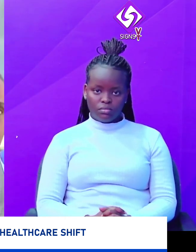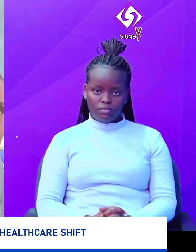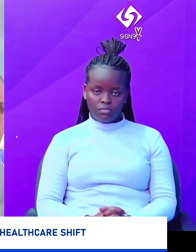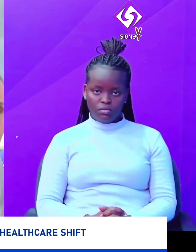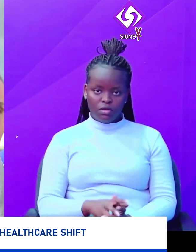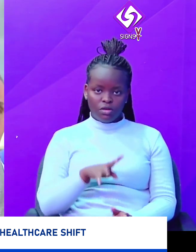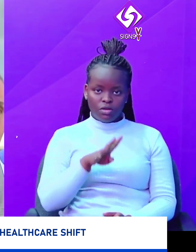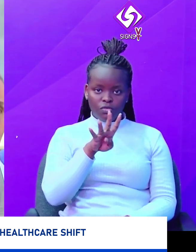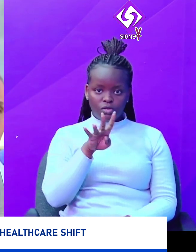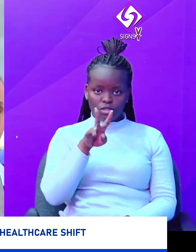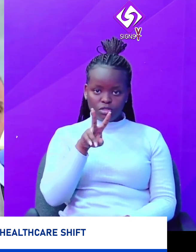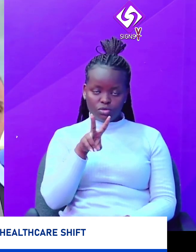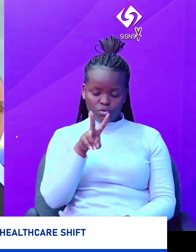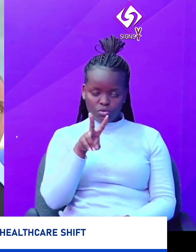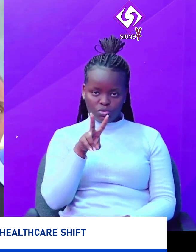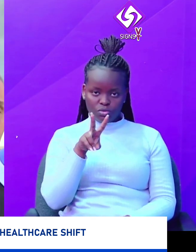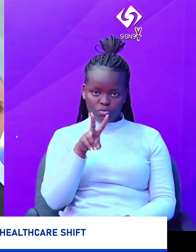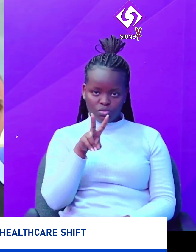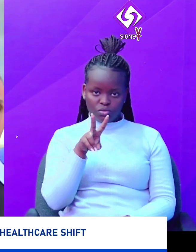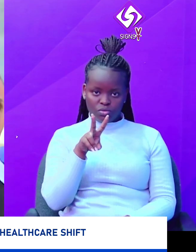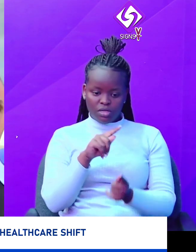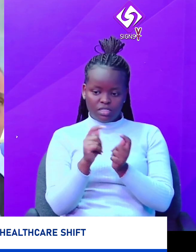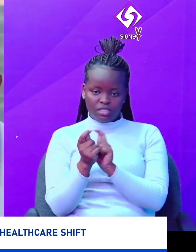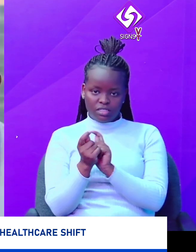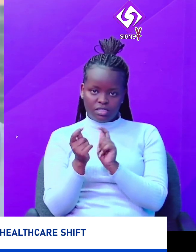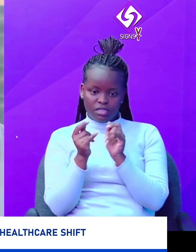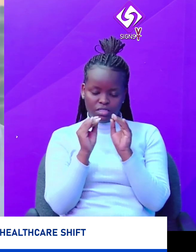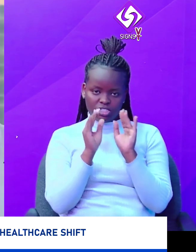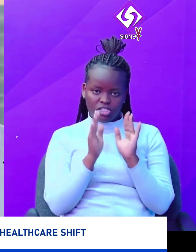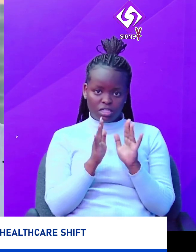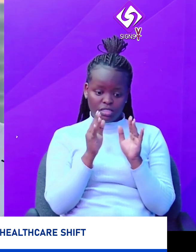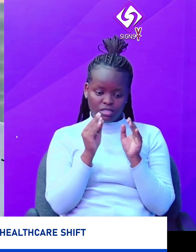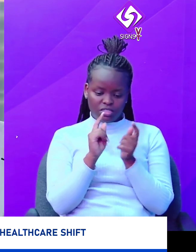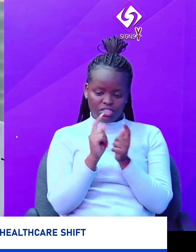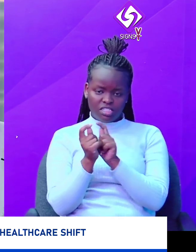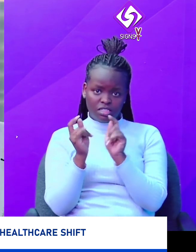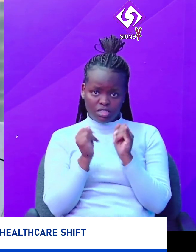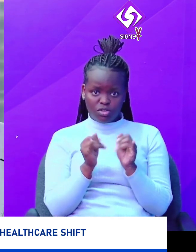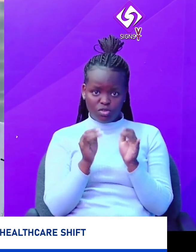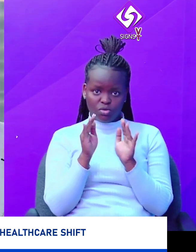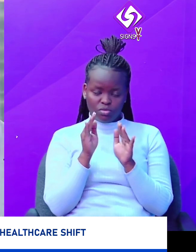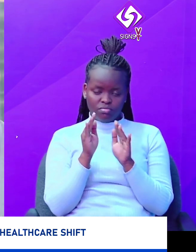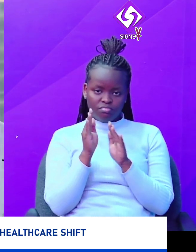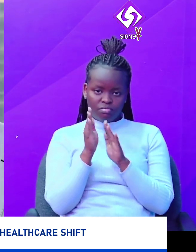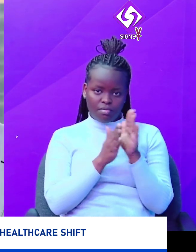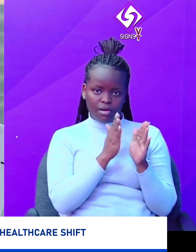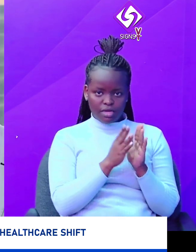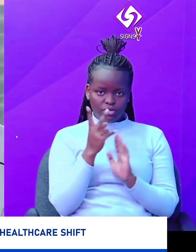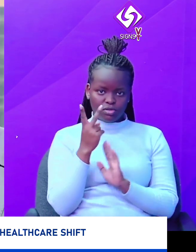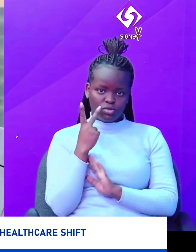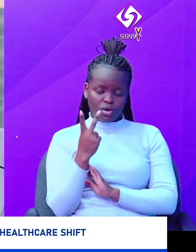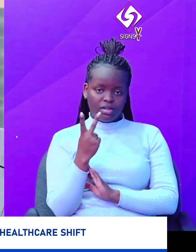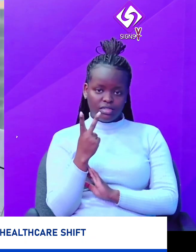42 teachers transited into the new scheme. As at 10 a.m. this morning,